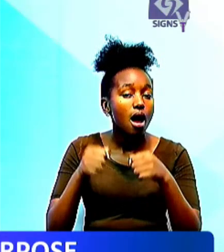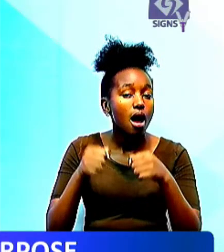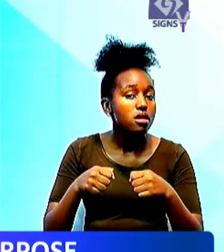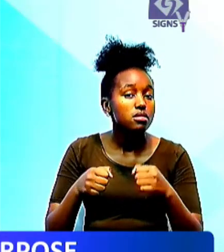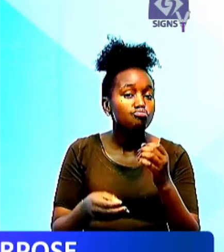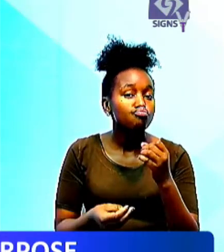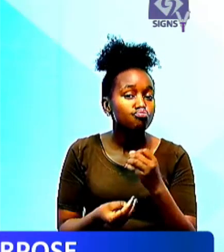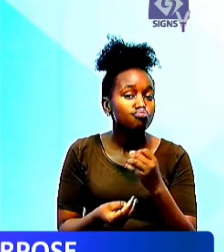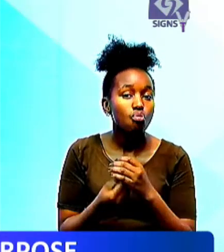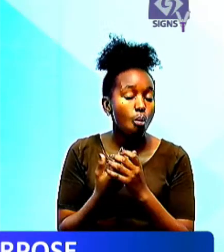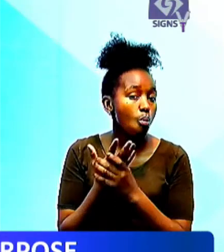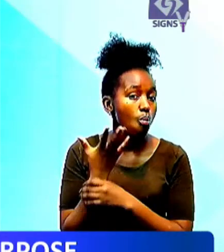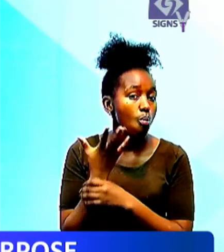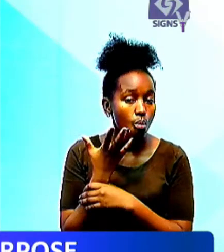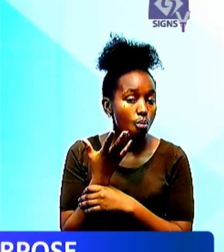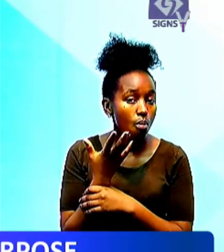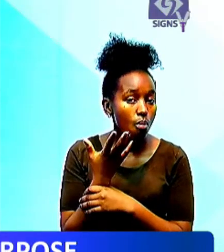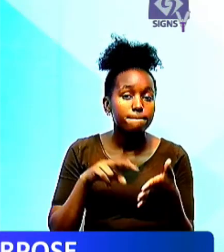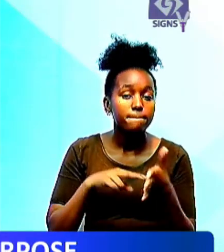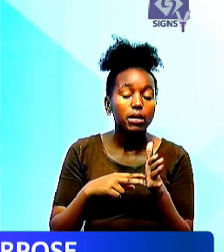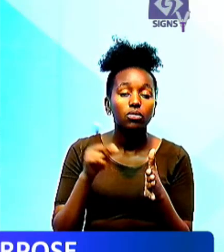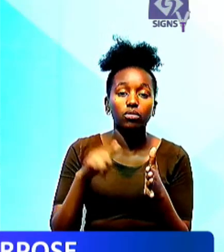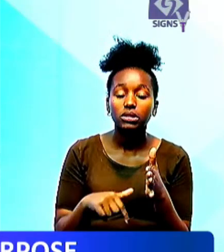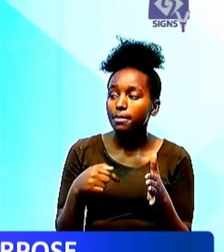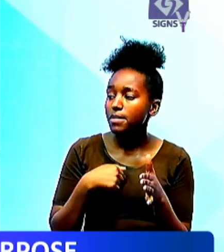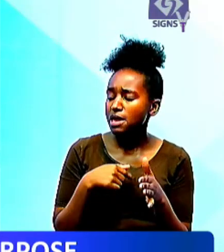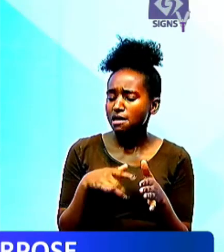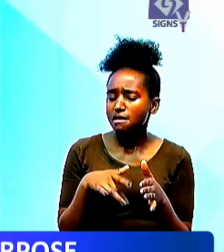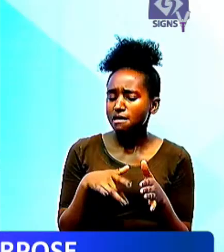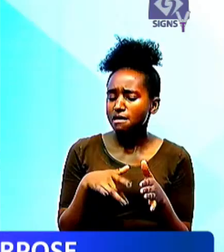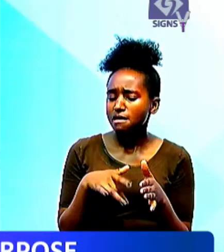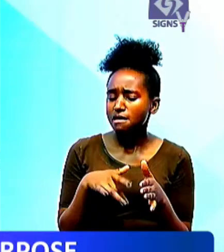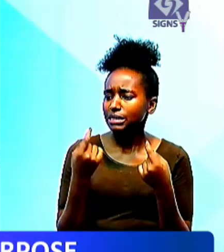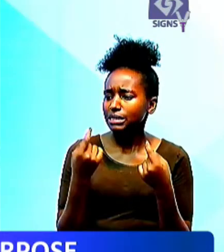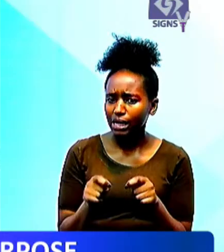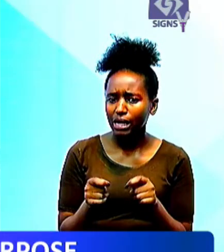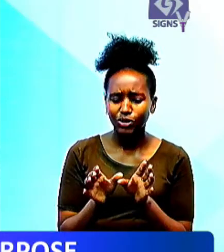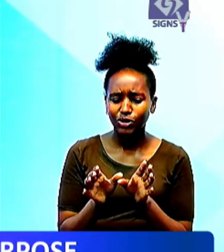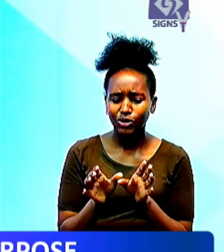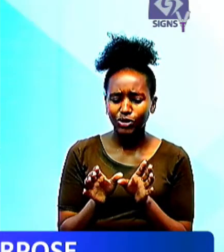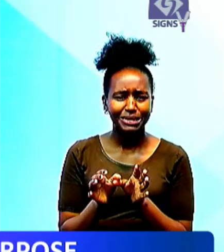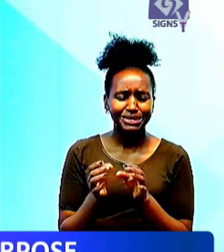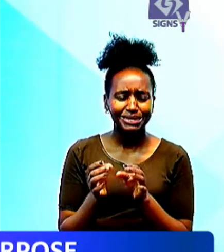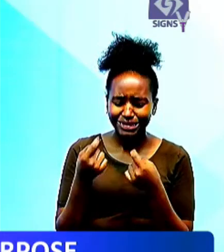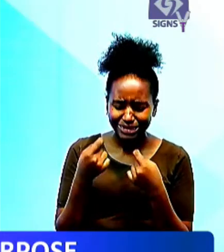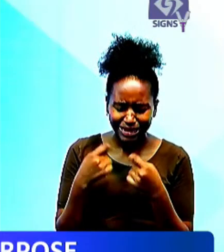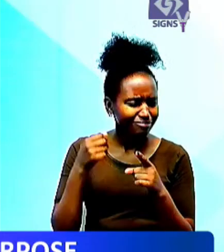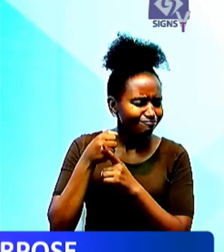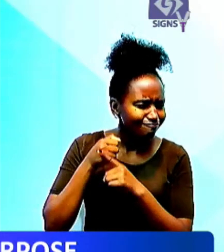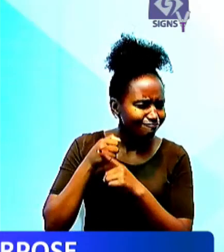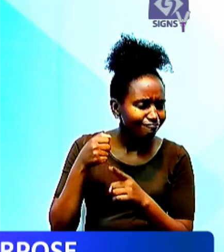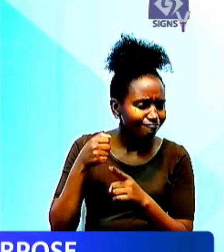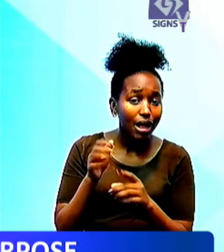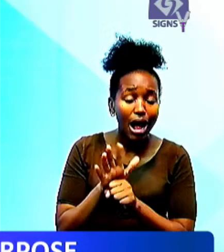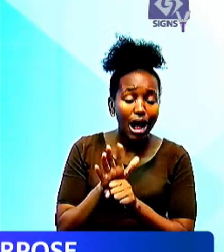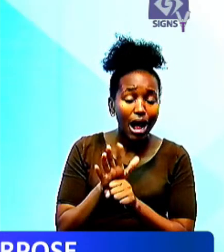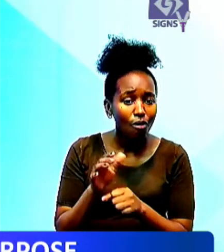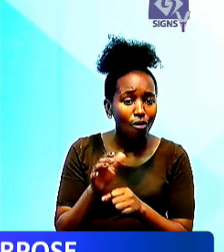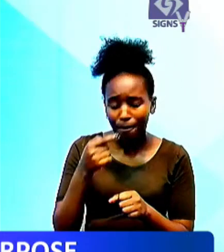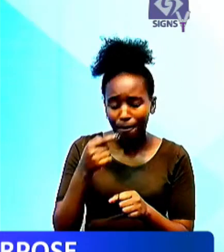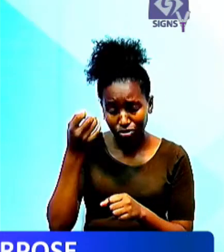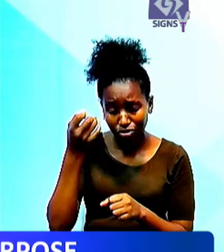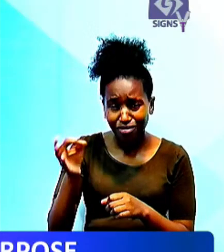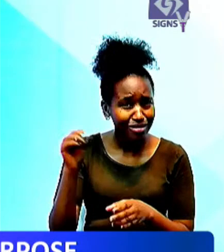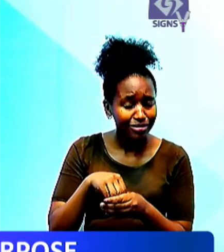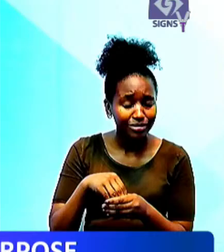and I give it time. So you don't overstretch yourself so much in the name of investing. So whatever has worked for you,